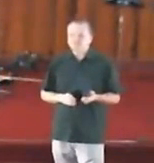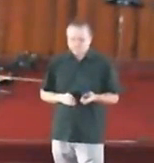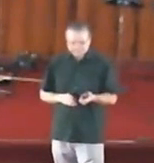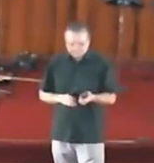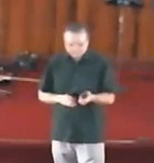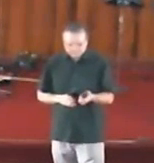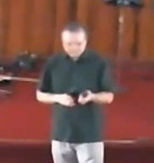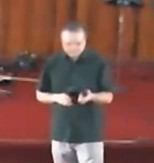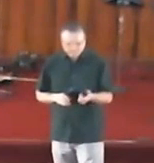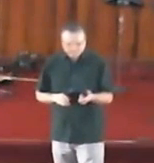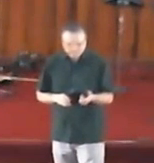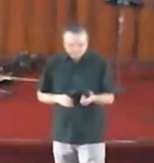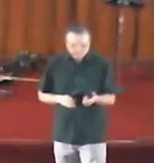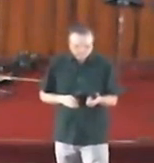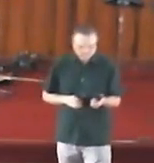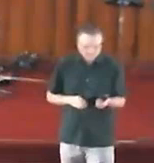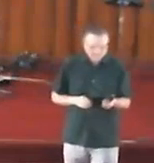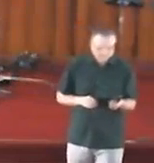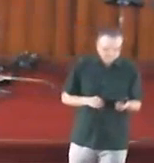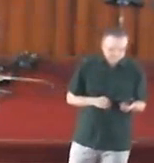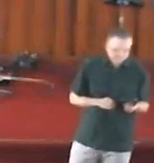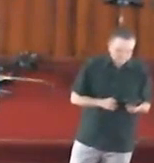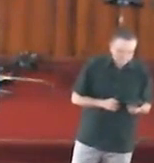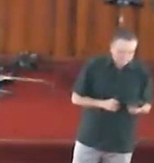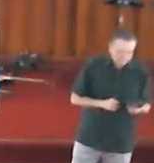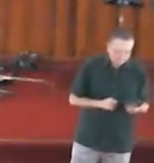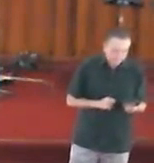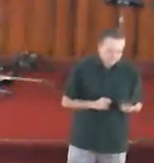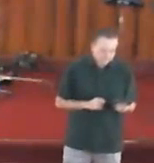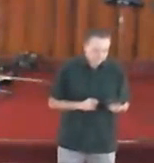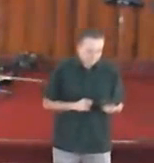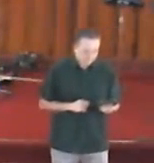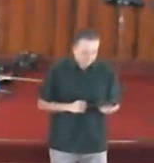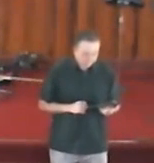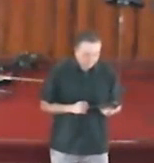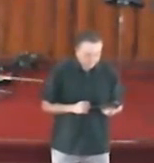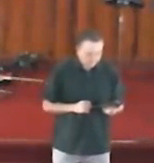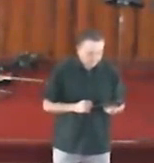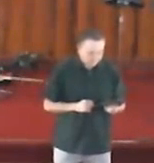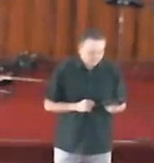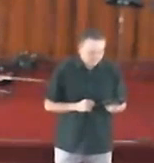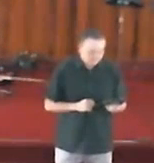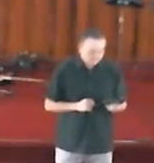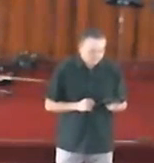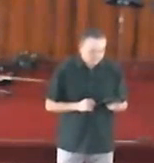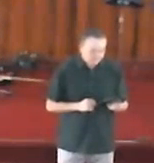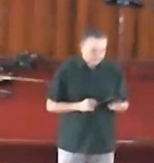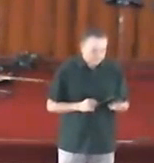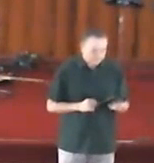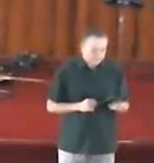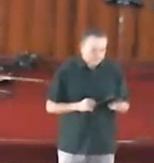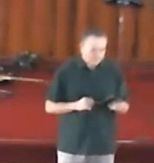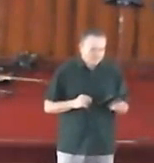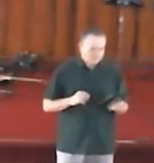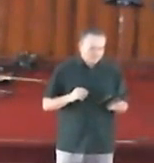was a baptism of repentance. He told the people to believe in the one coming after him, that is, Jesus.